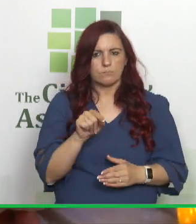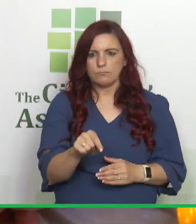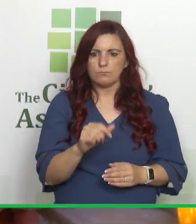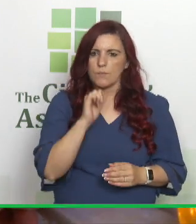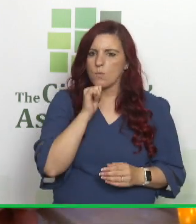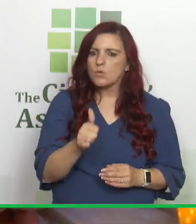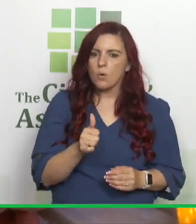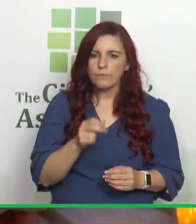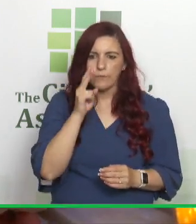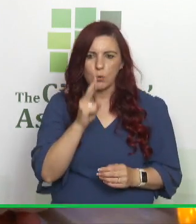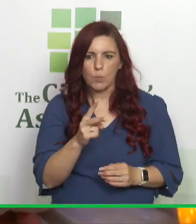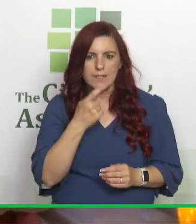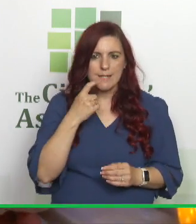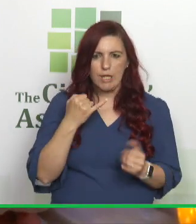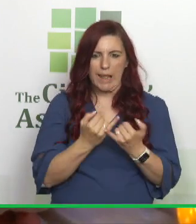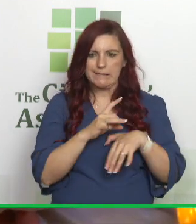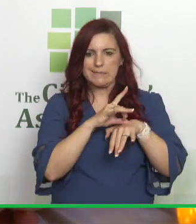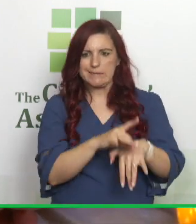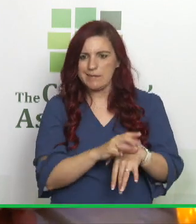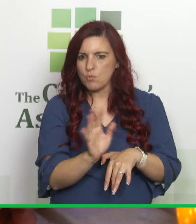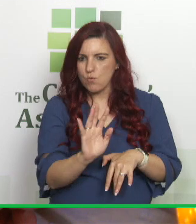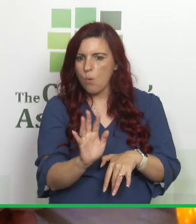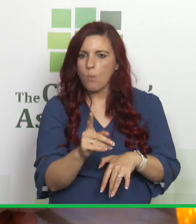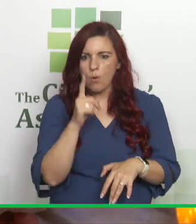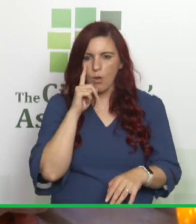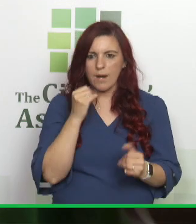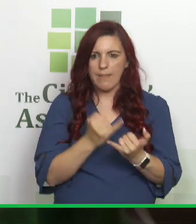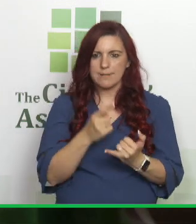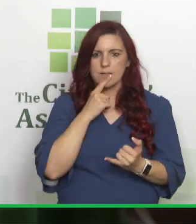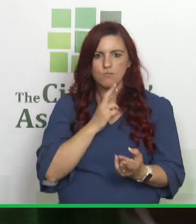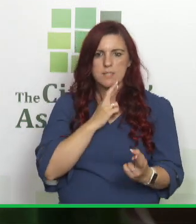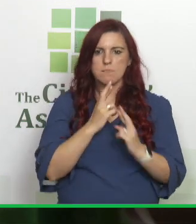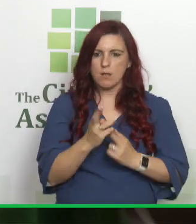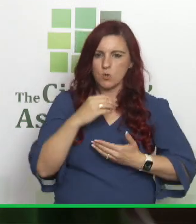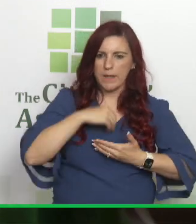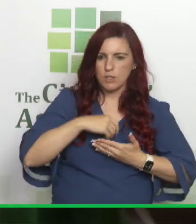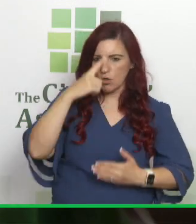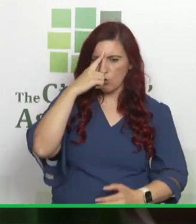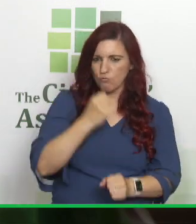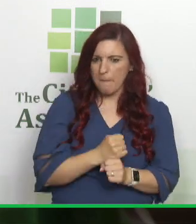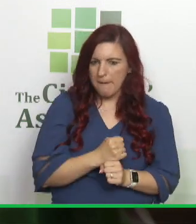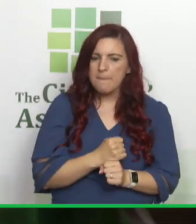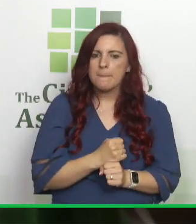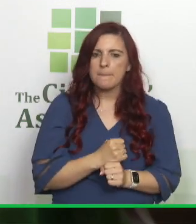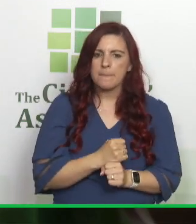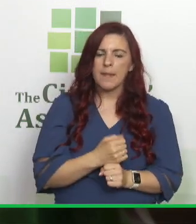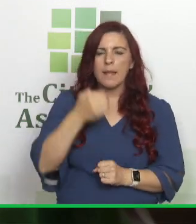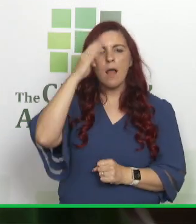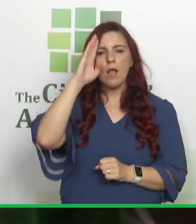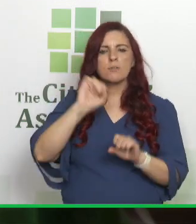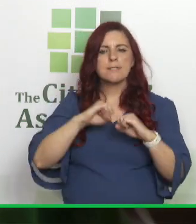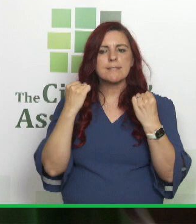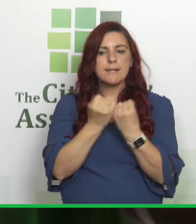view addiction as a disease, but rather as a response to inner turmoil. In our society, addiction is often discussed in